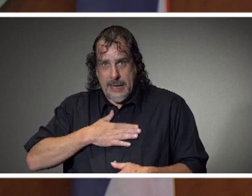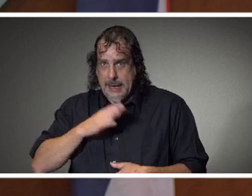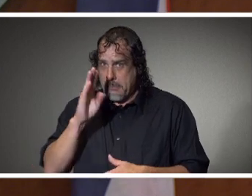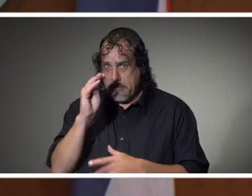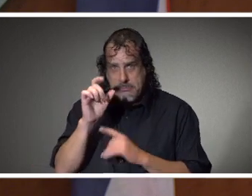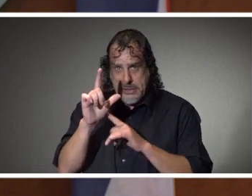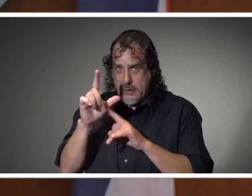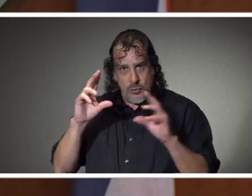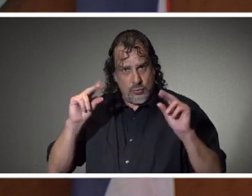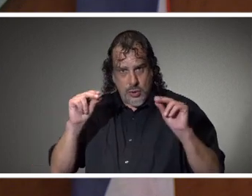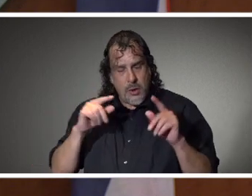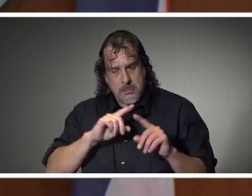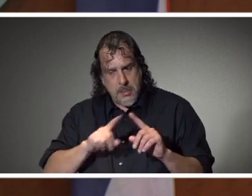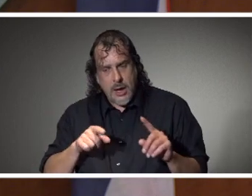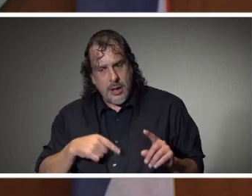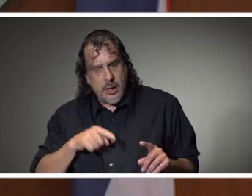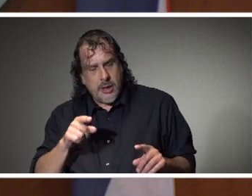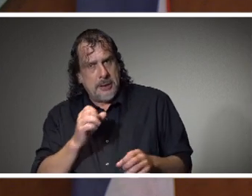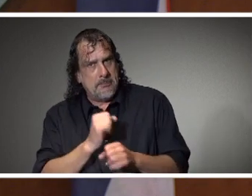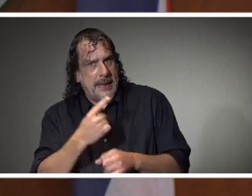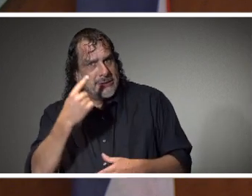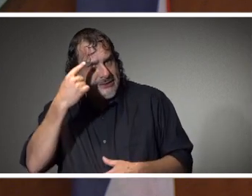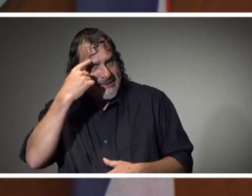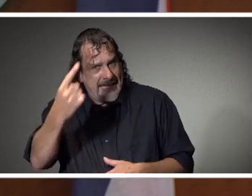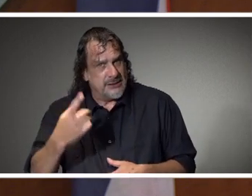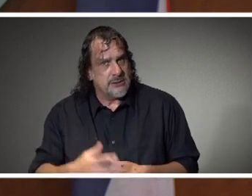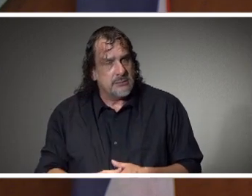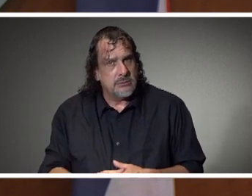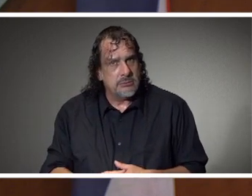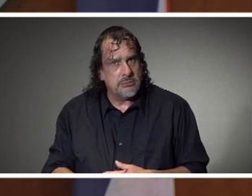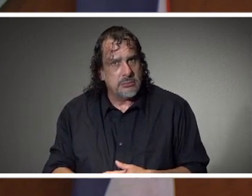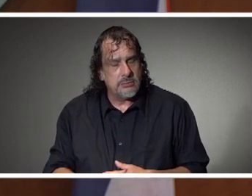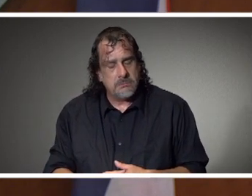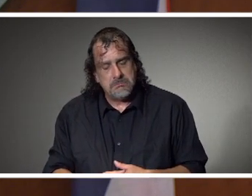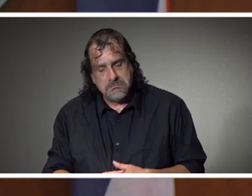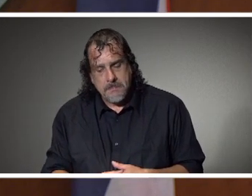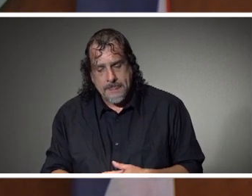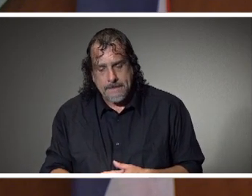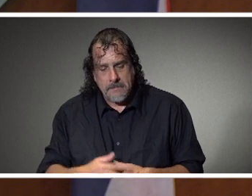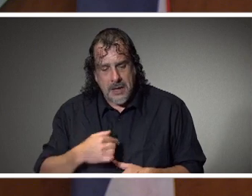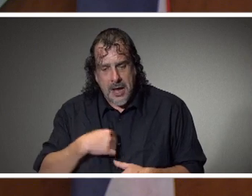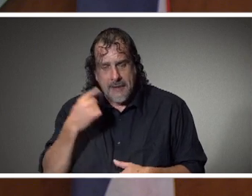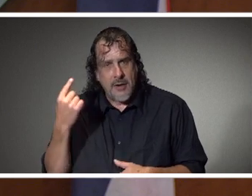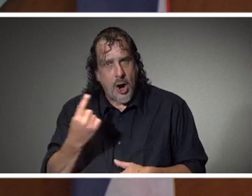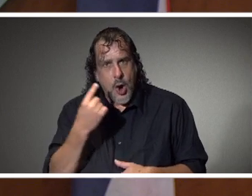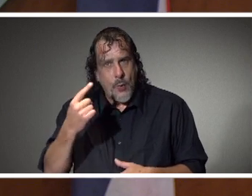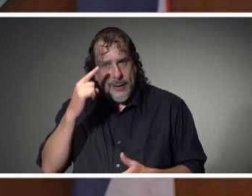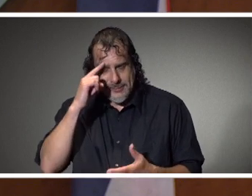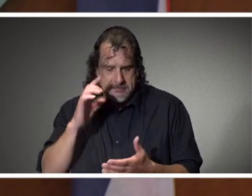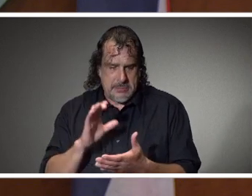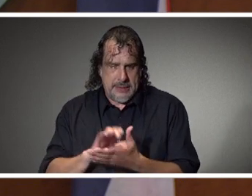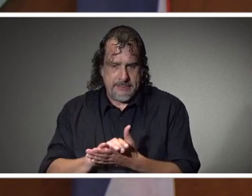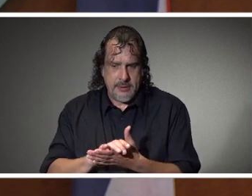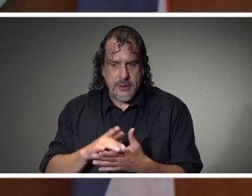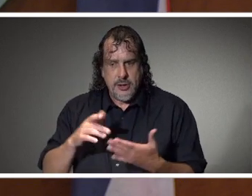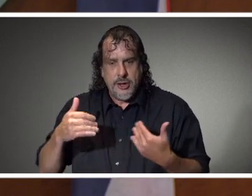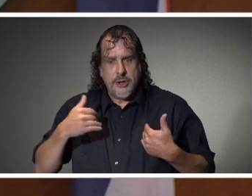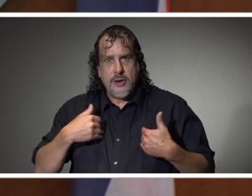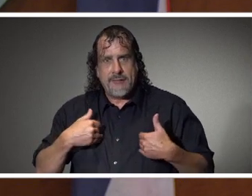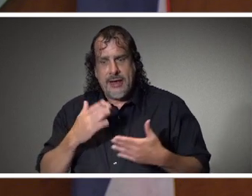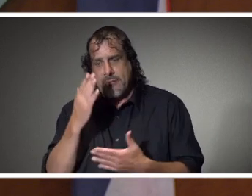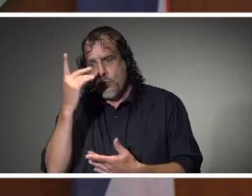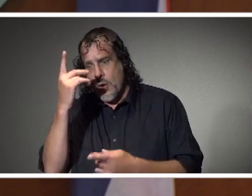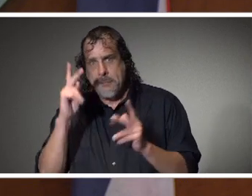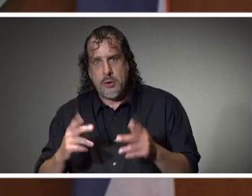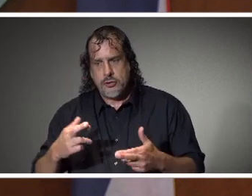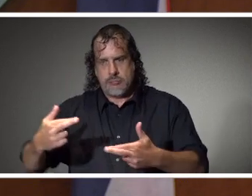certainly makes sense in some respects. I've always believed that you've got to have accountability